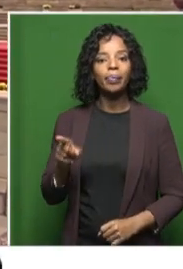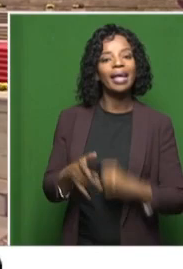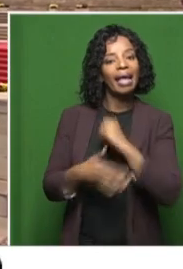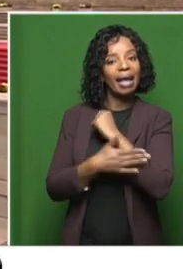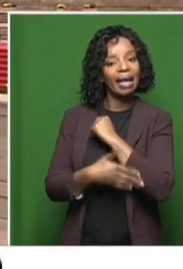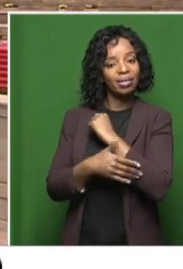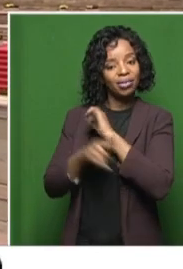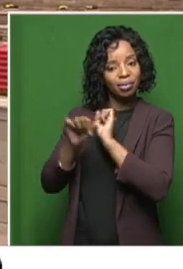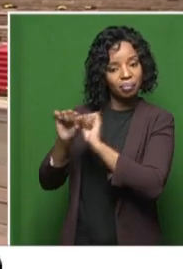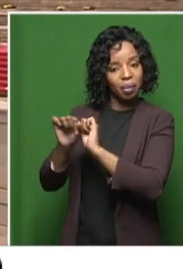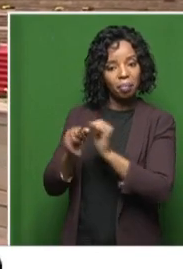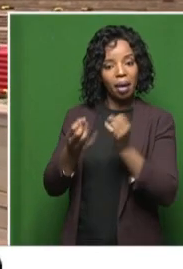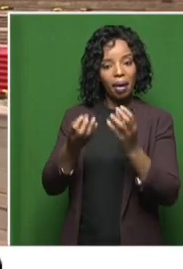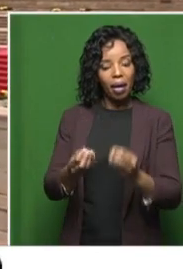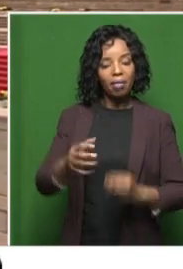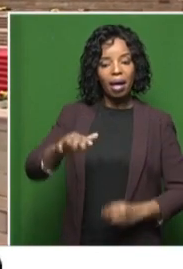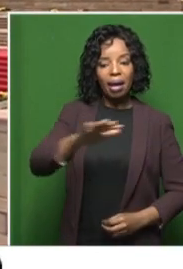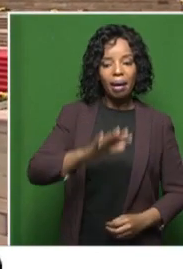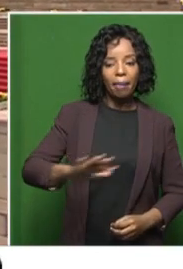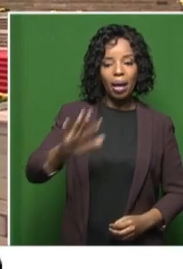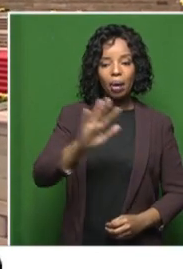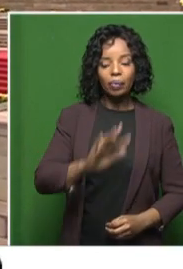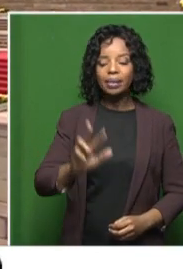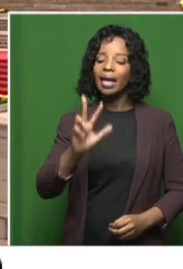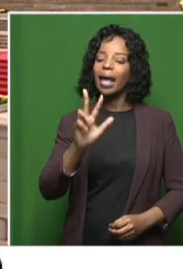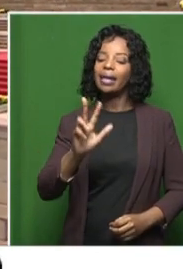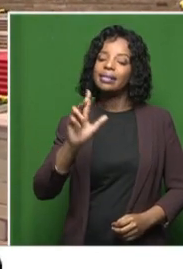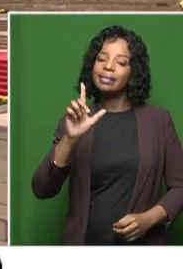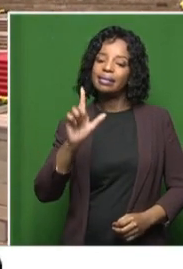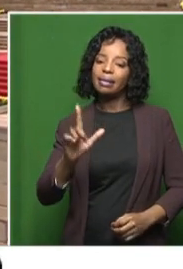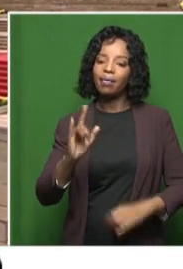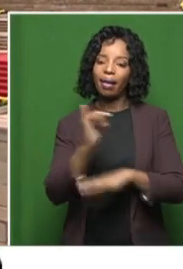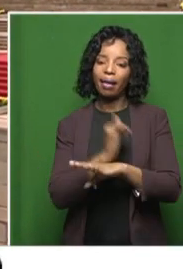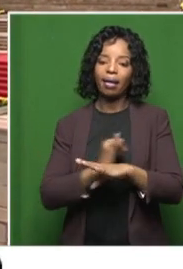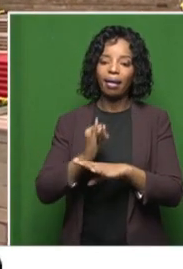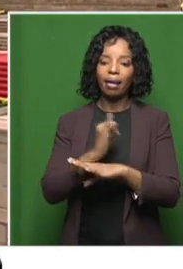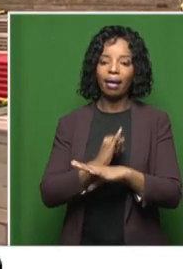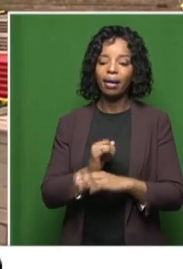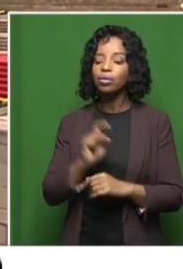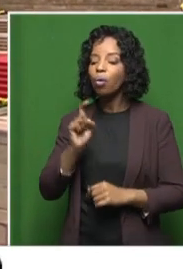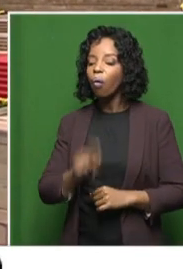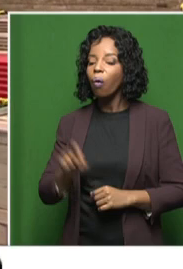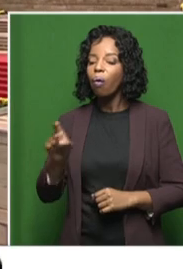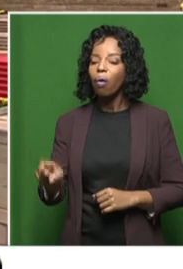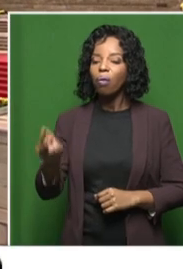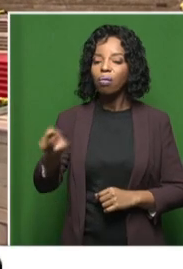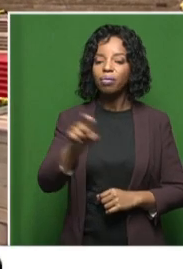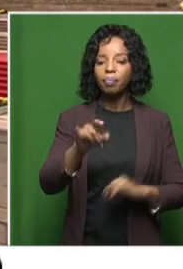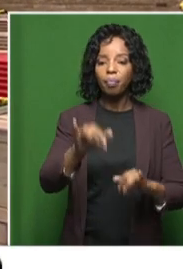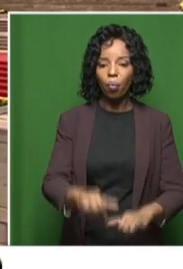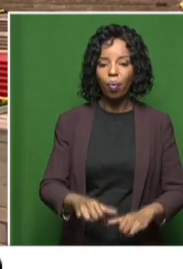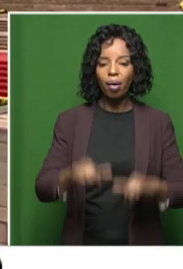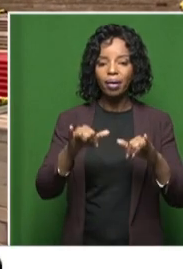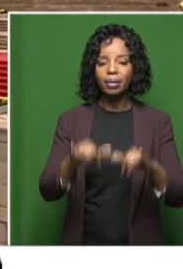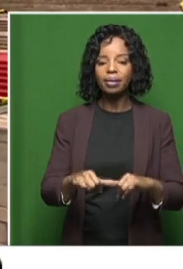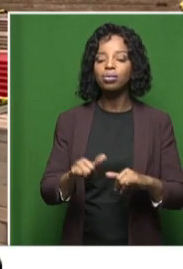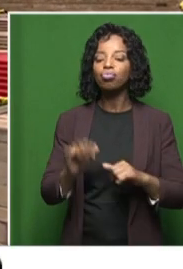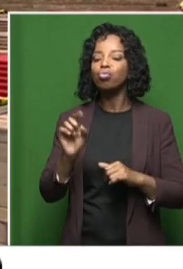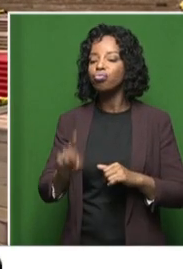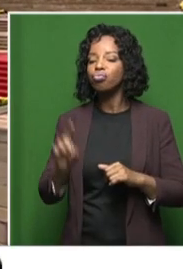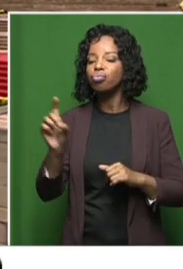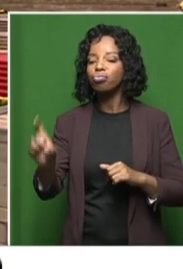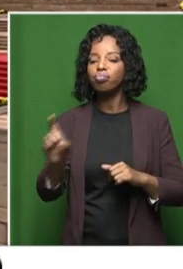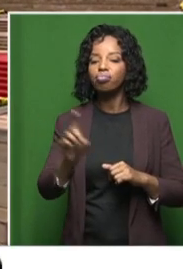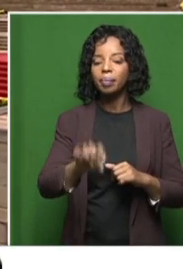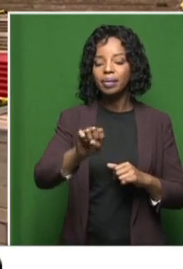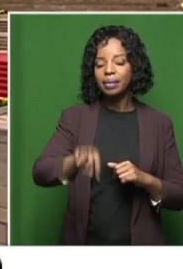about 87 islands. So all of them really waiting to be tapped, and with South Africa's expertise, this could be